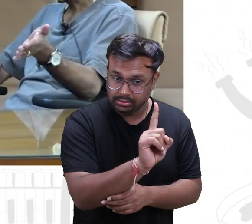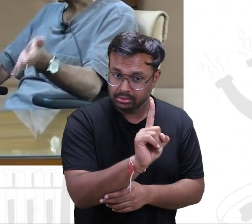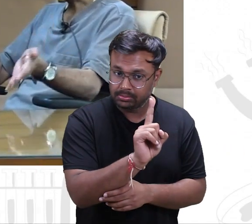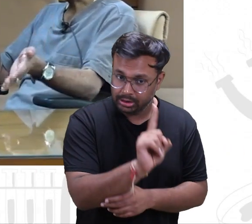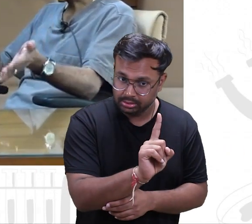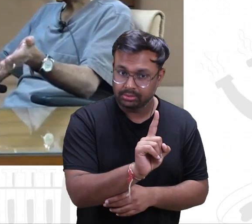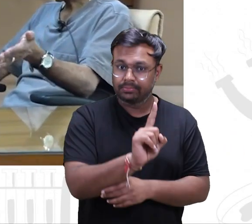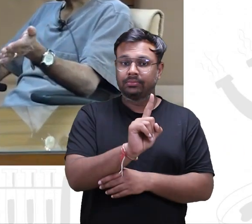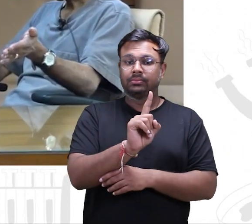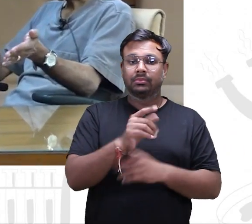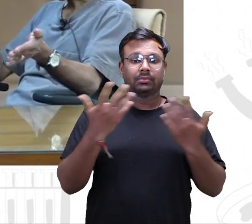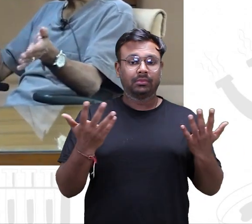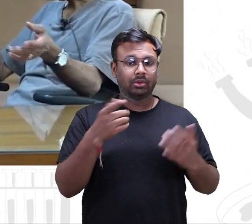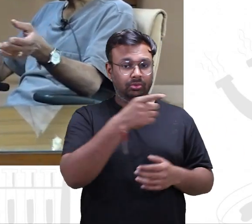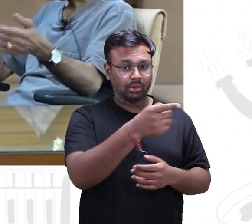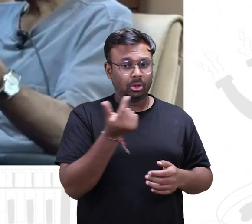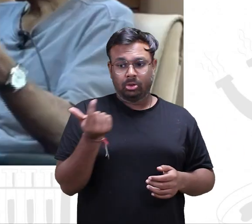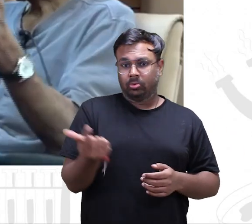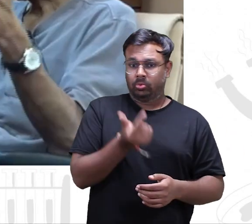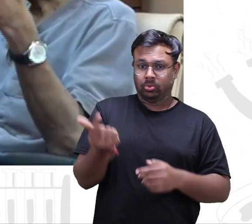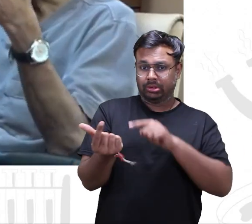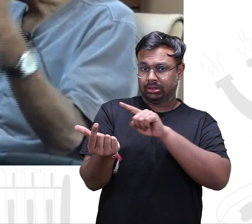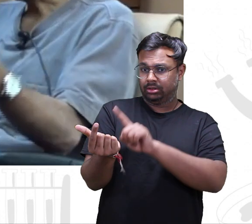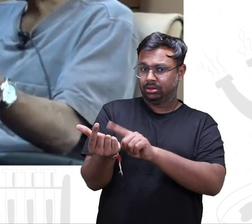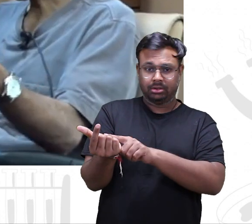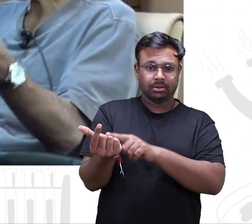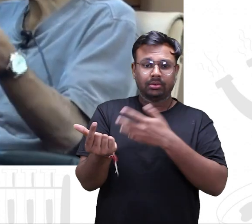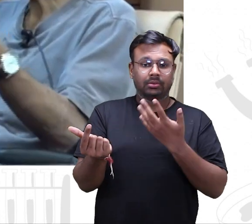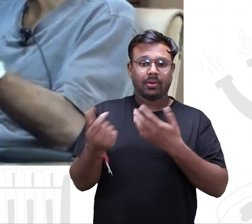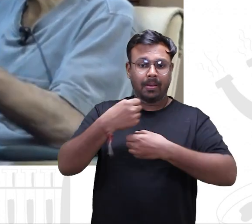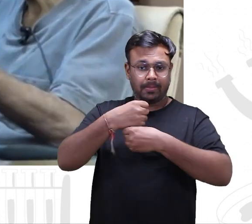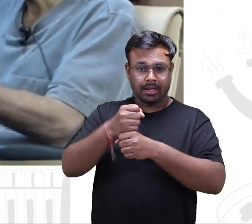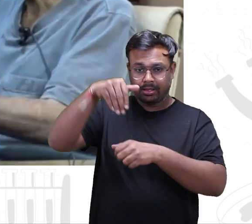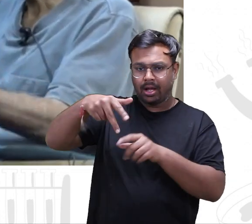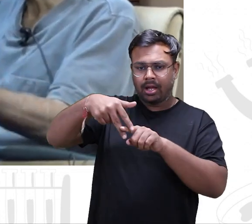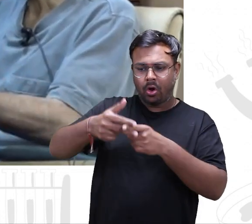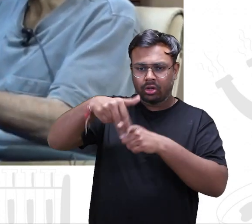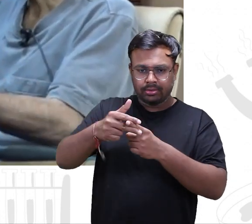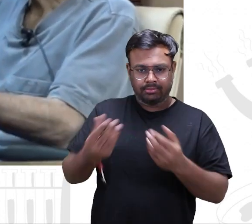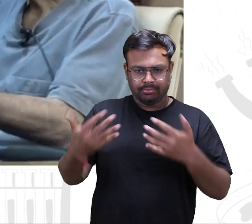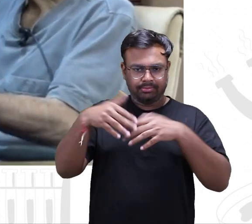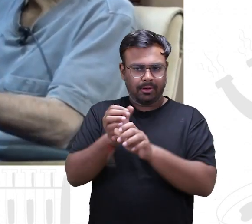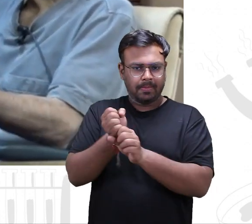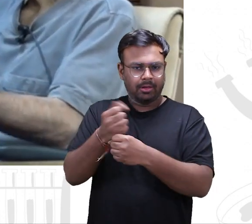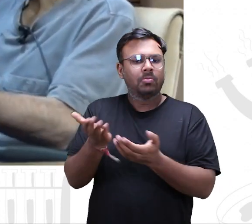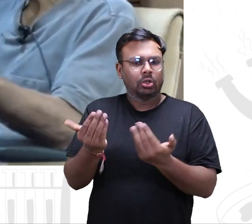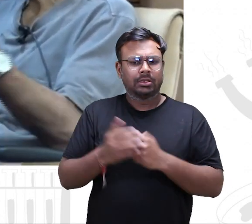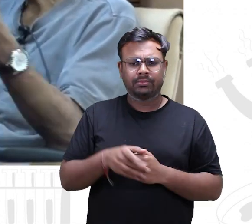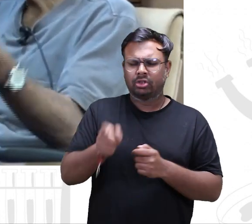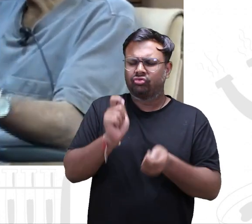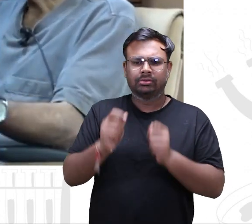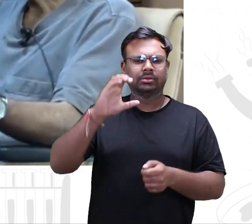on, but to do it you have to use certain basic molecular tools,